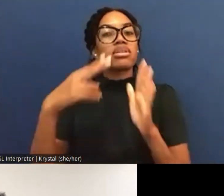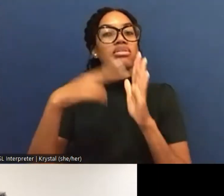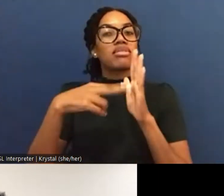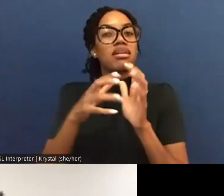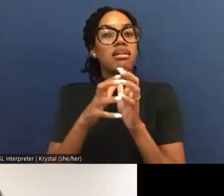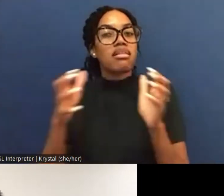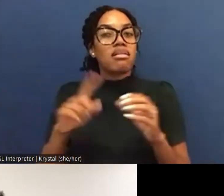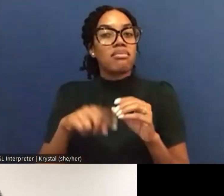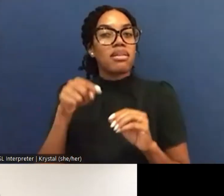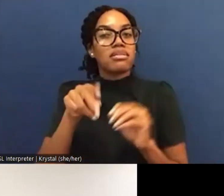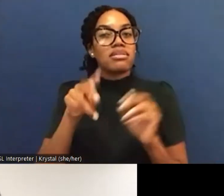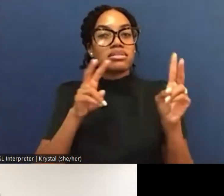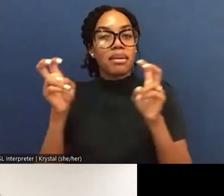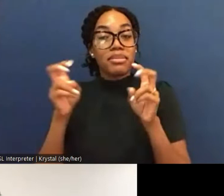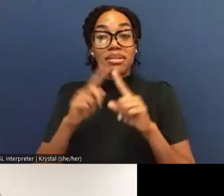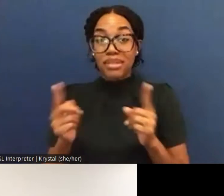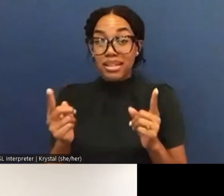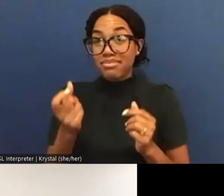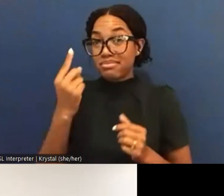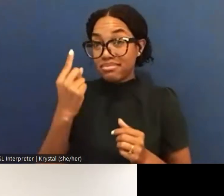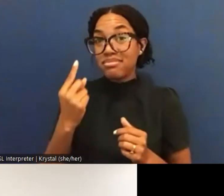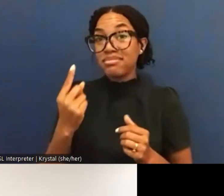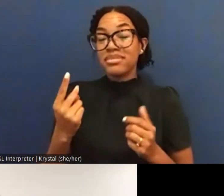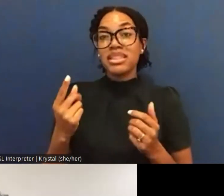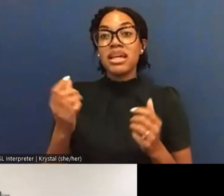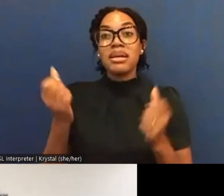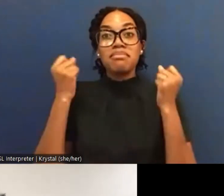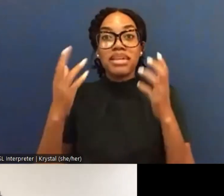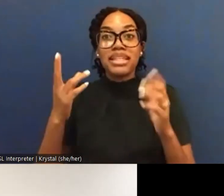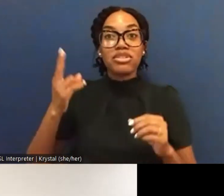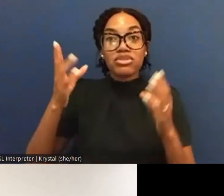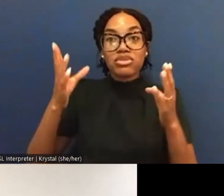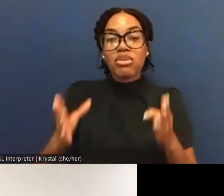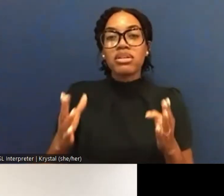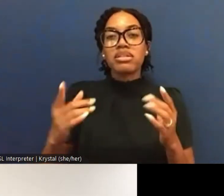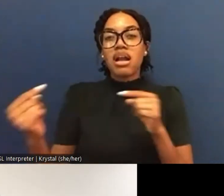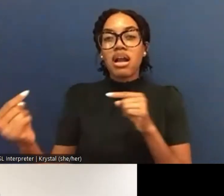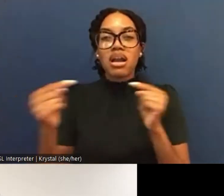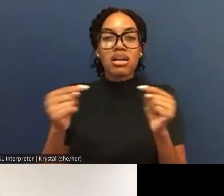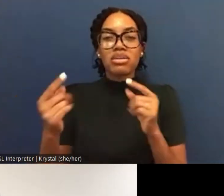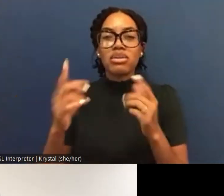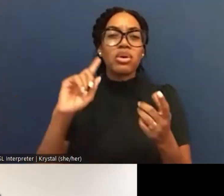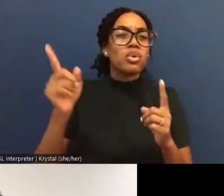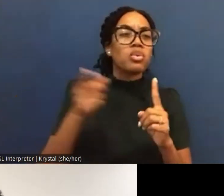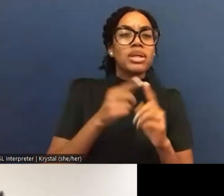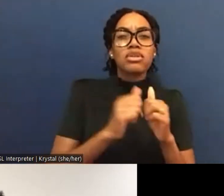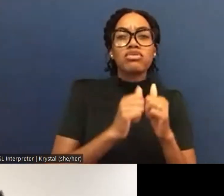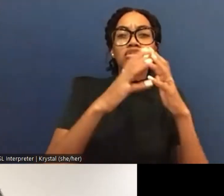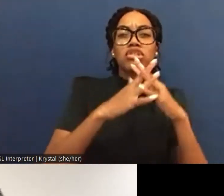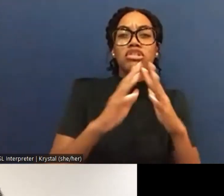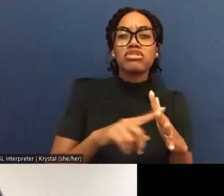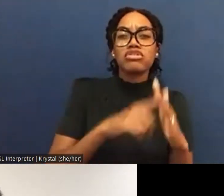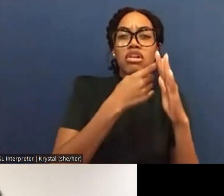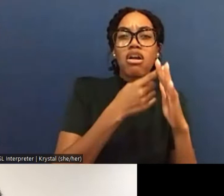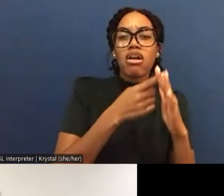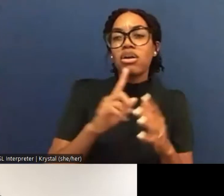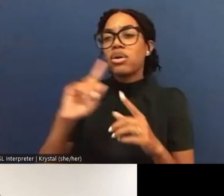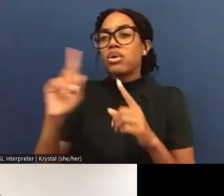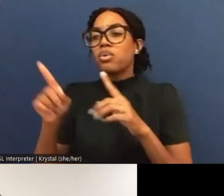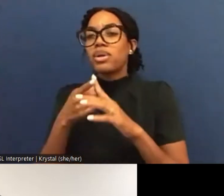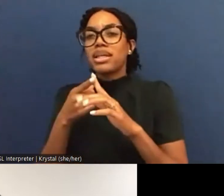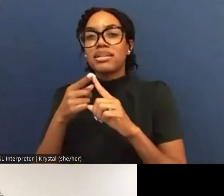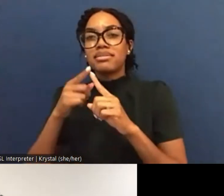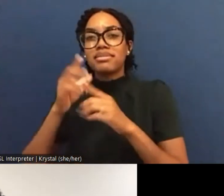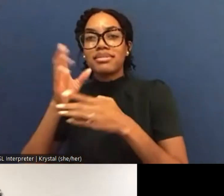historians about what Reconstruction is, when it ends, when it begins, who is involved. And so I am part of a group of scholars who is